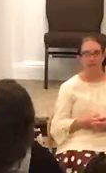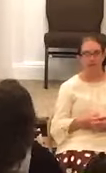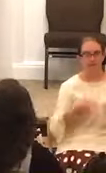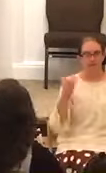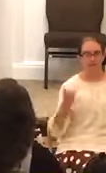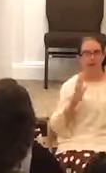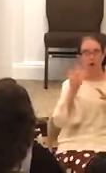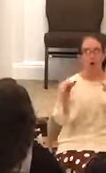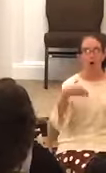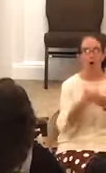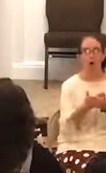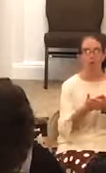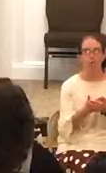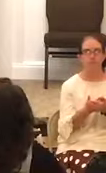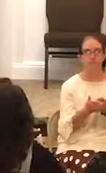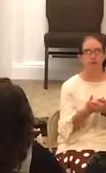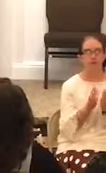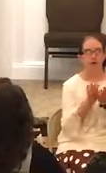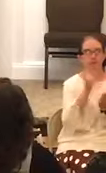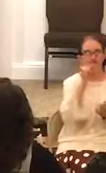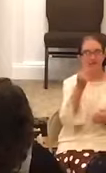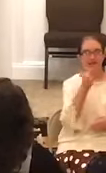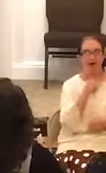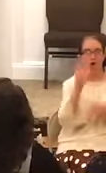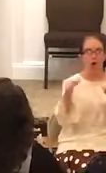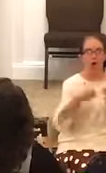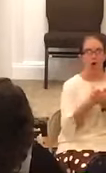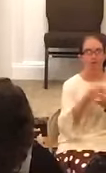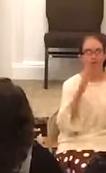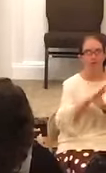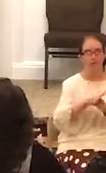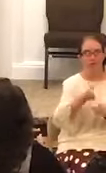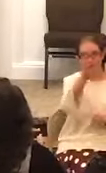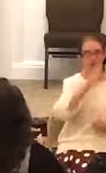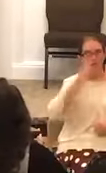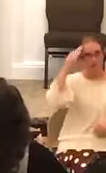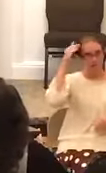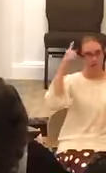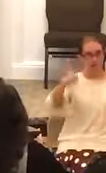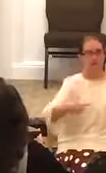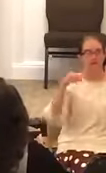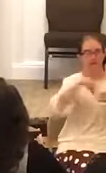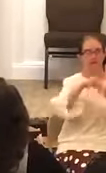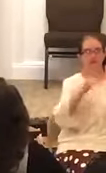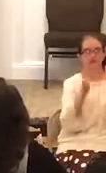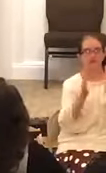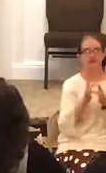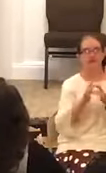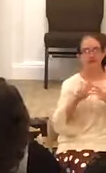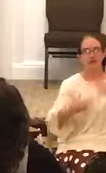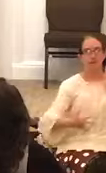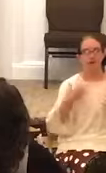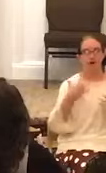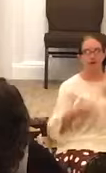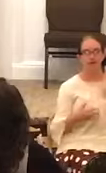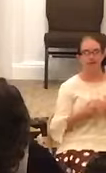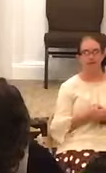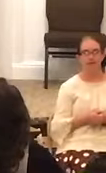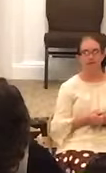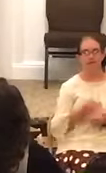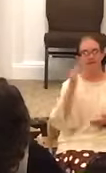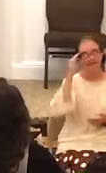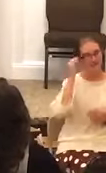Now, the Bible tells me that all the fullness of the Godhead actually dwelt in Jesus bodily.